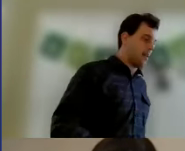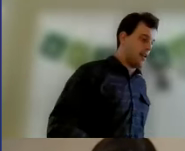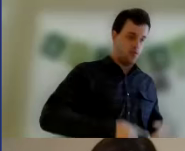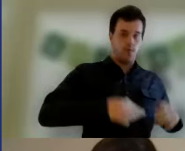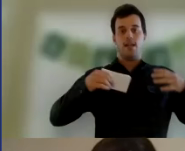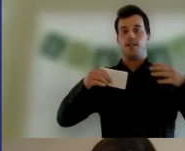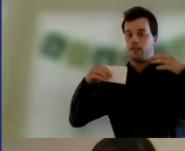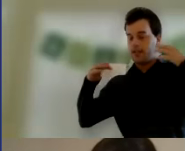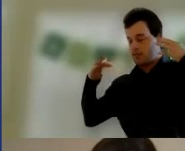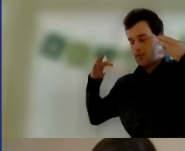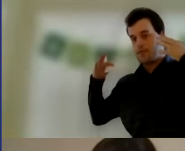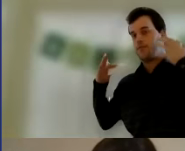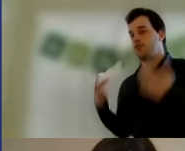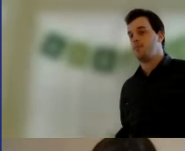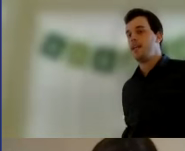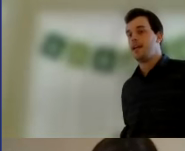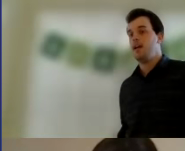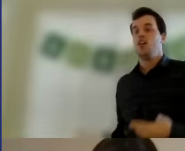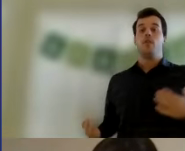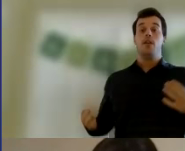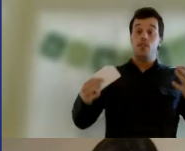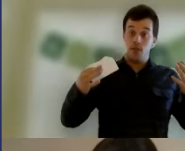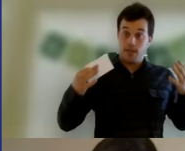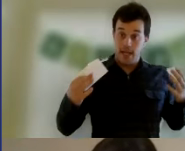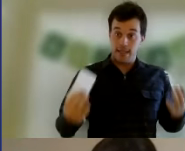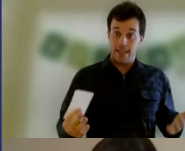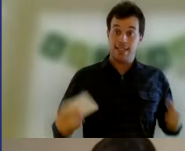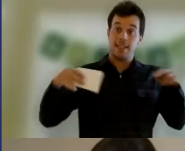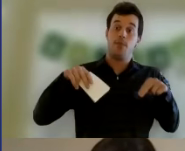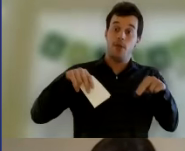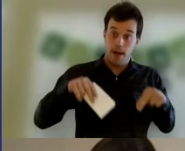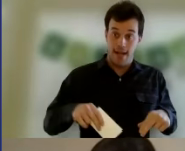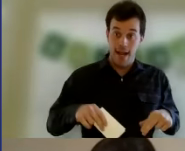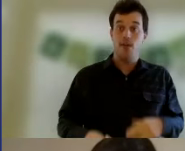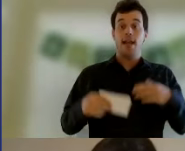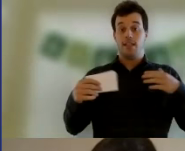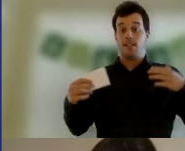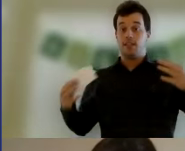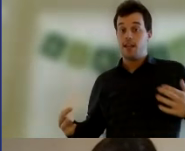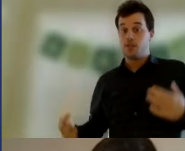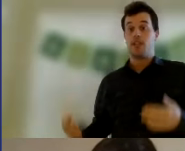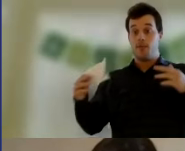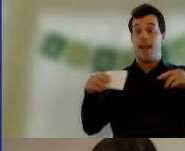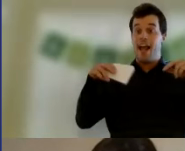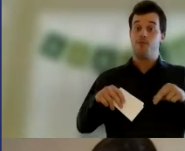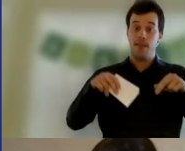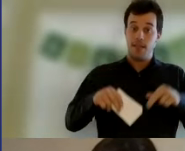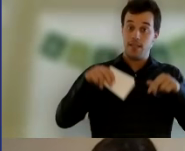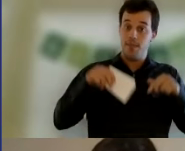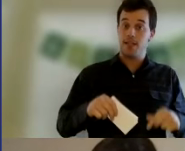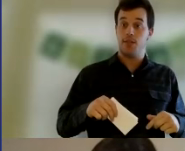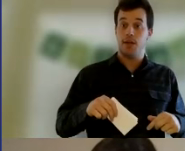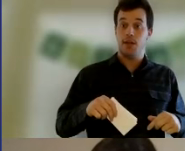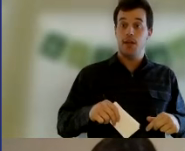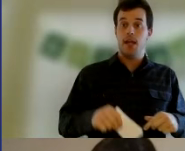send emails, we use it for social media, we use it to attend classes like we are right now, listen to lectures like we have been